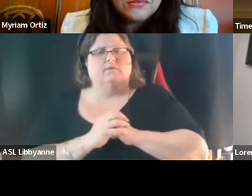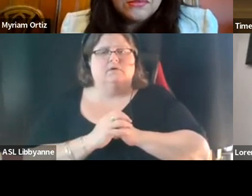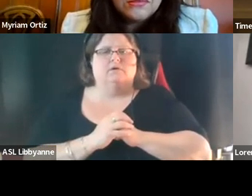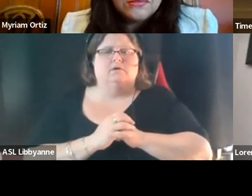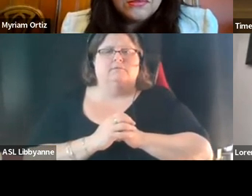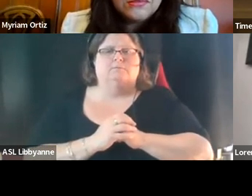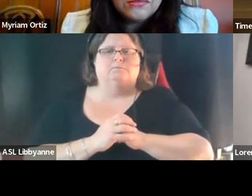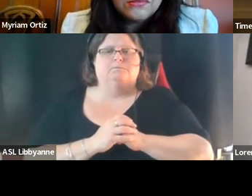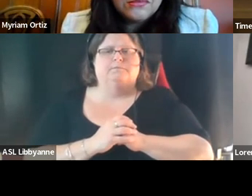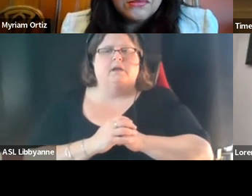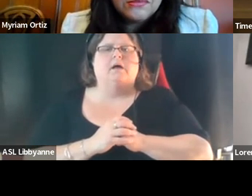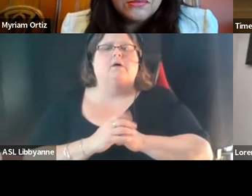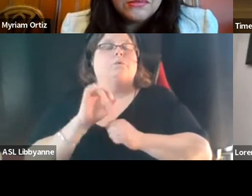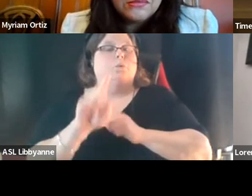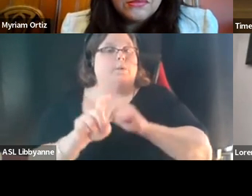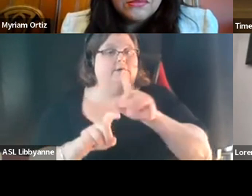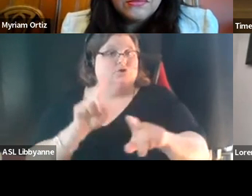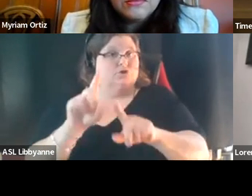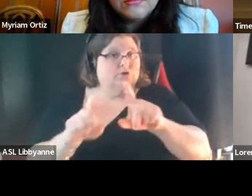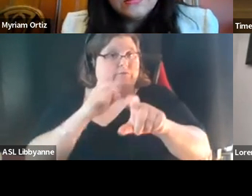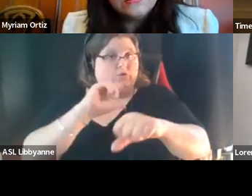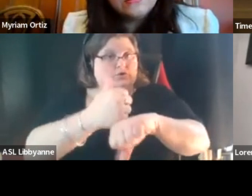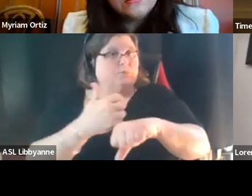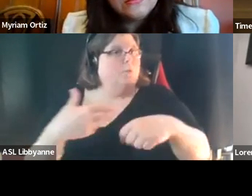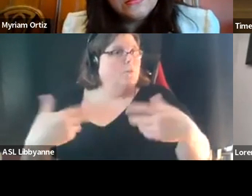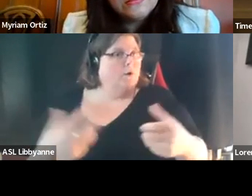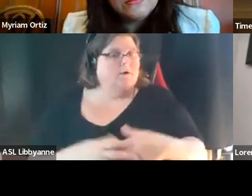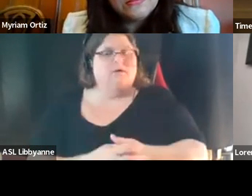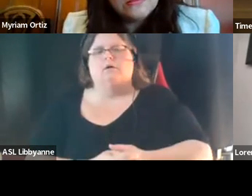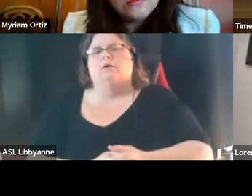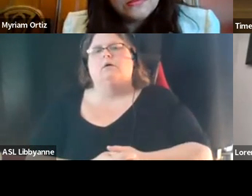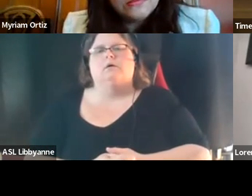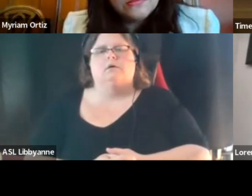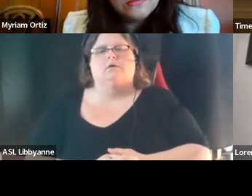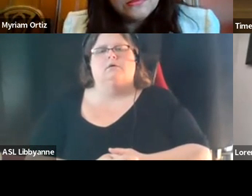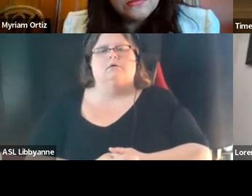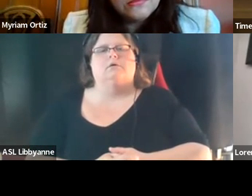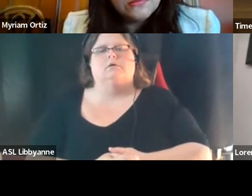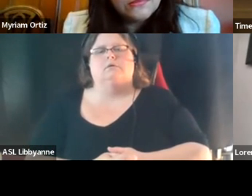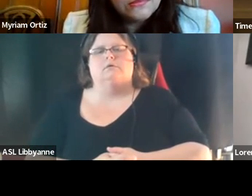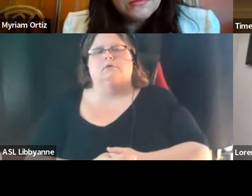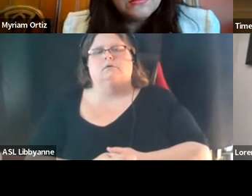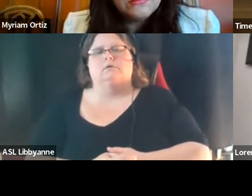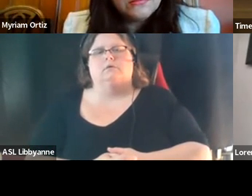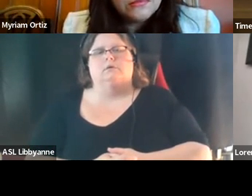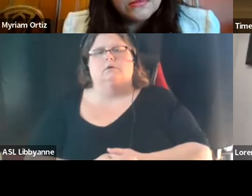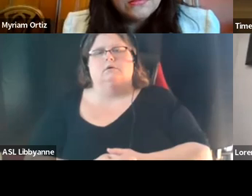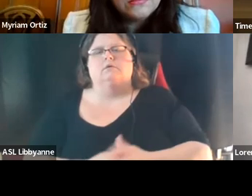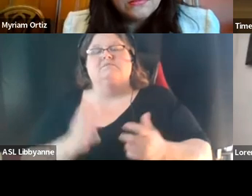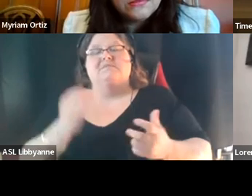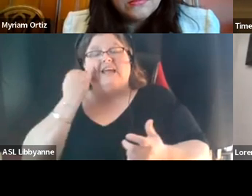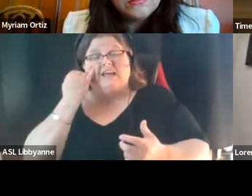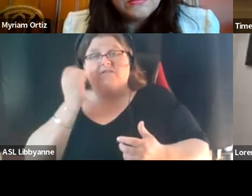Questions that I would like to ask the superintendent will be like, is something that really concerns all